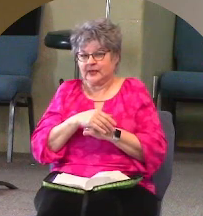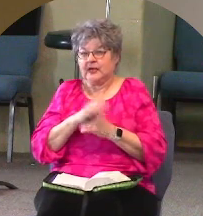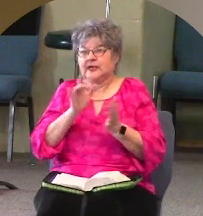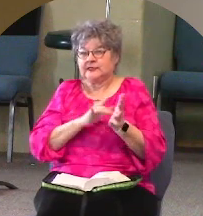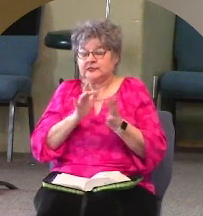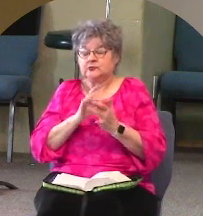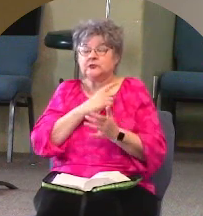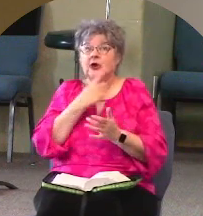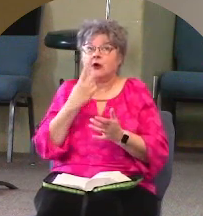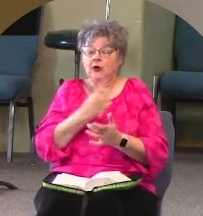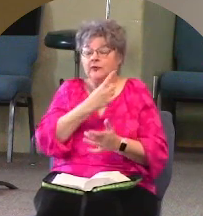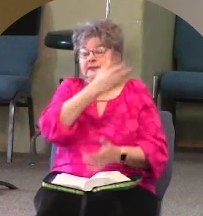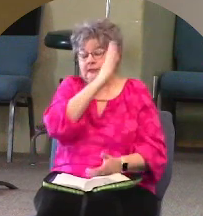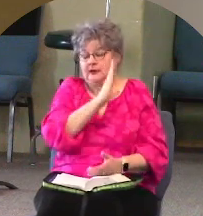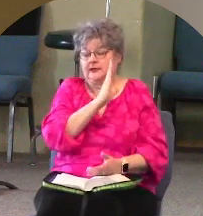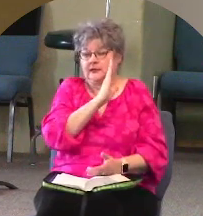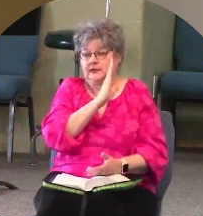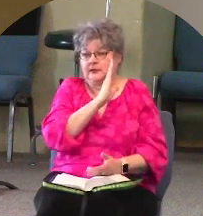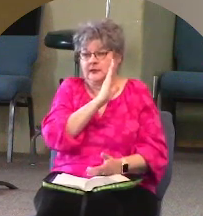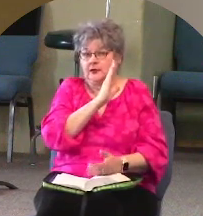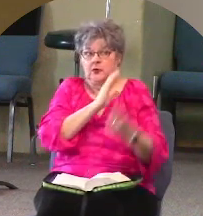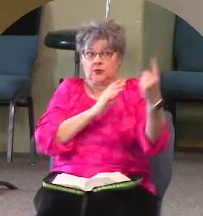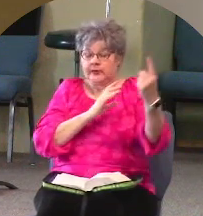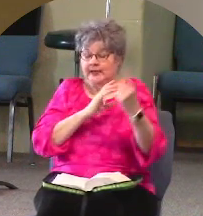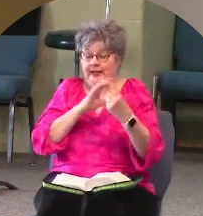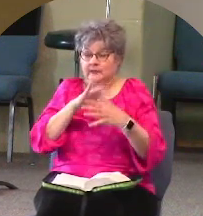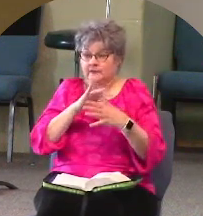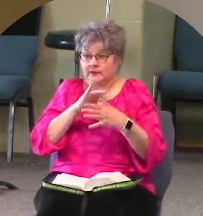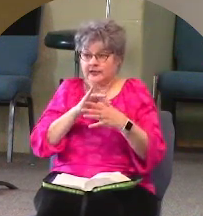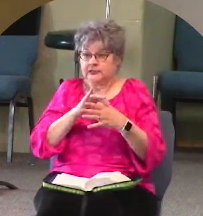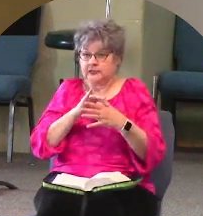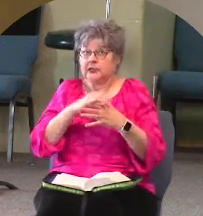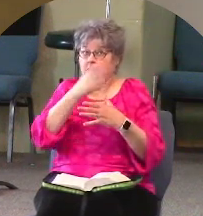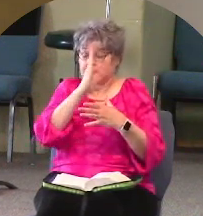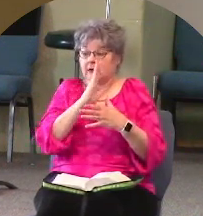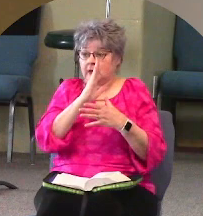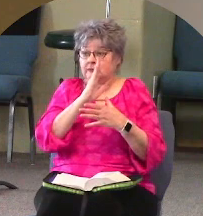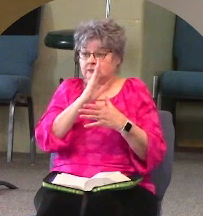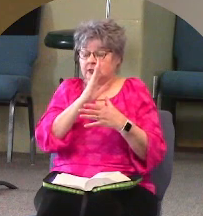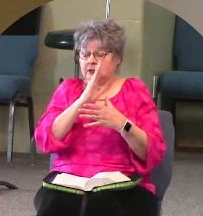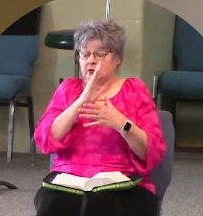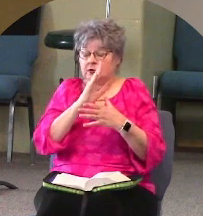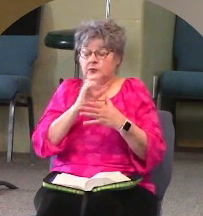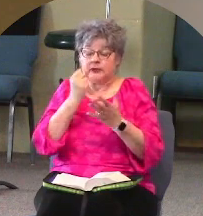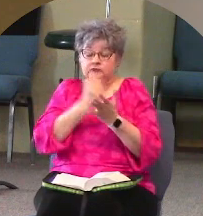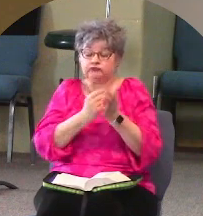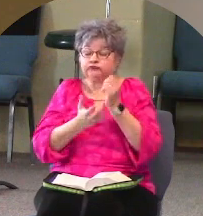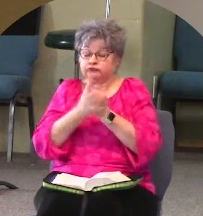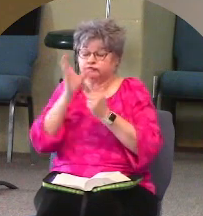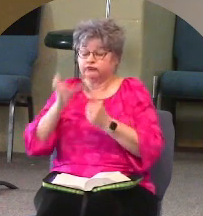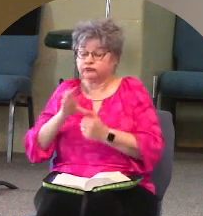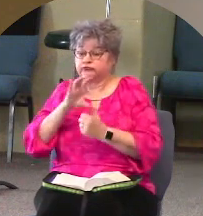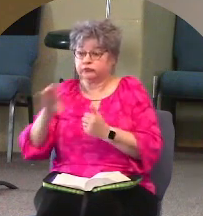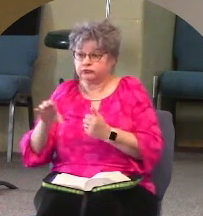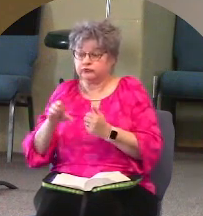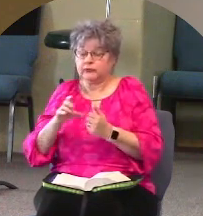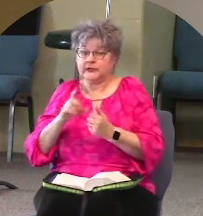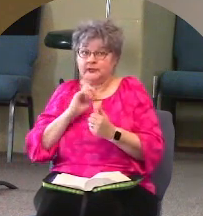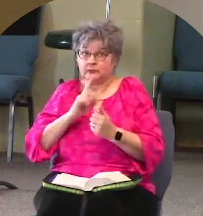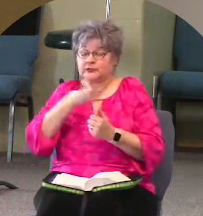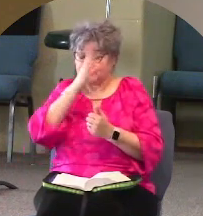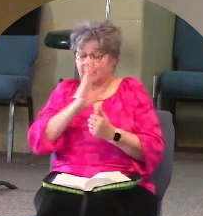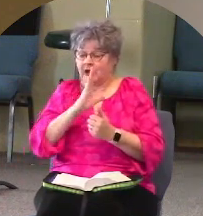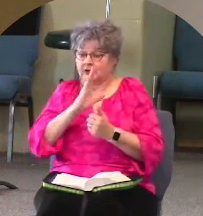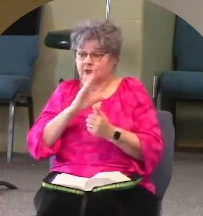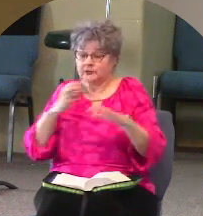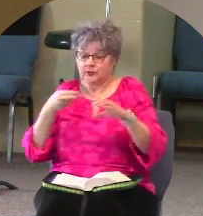always God. When he came in the flesh, he was God. When he was nailed to the cross, he was God. When he was